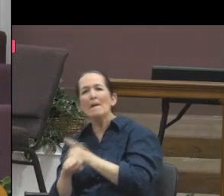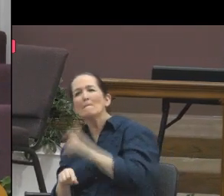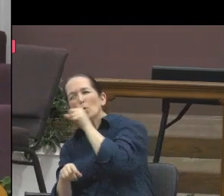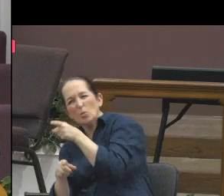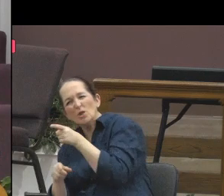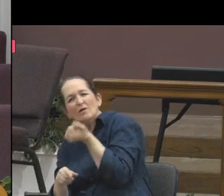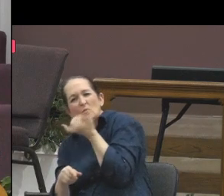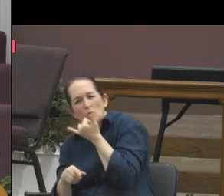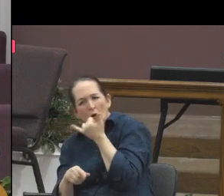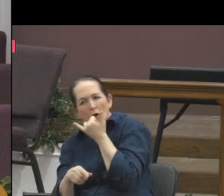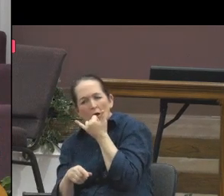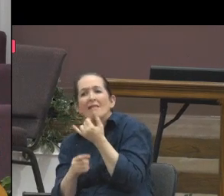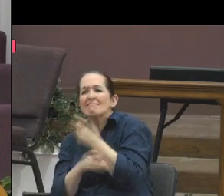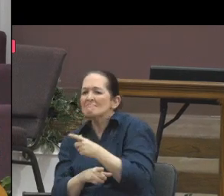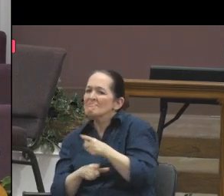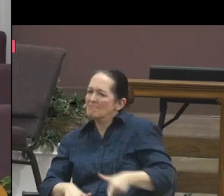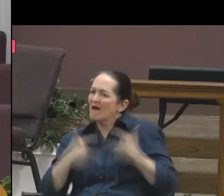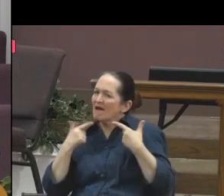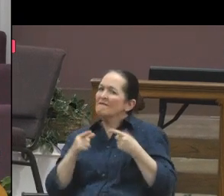Life is precious to God.